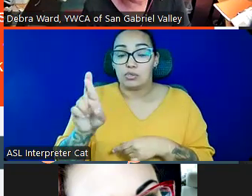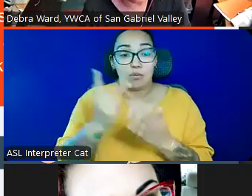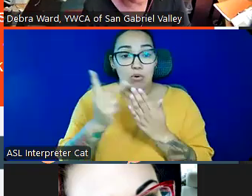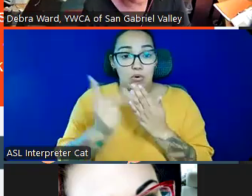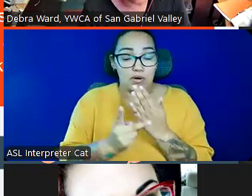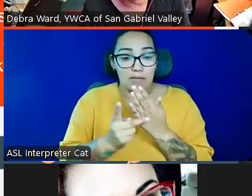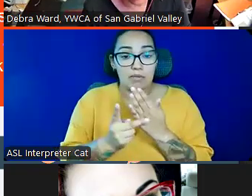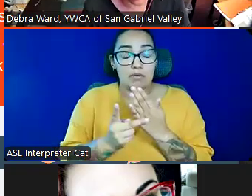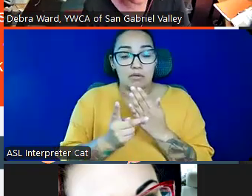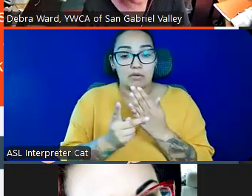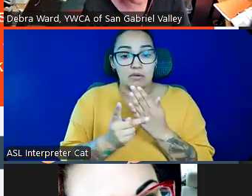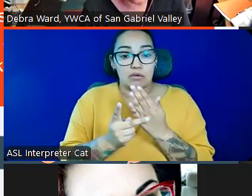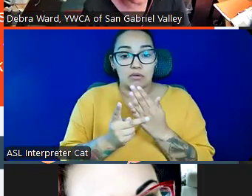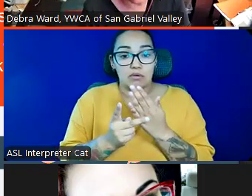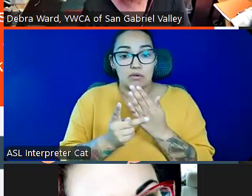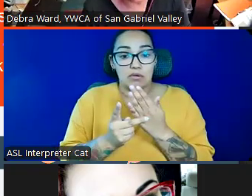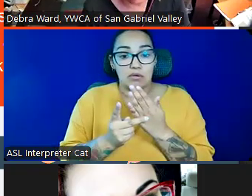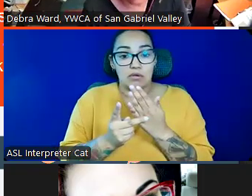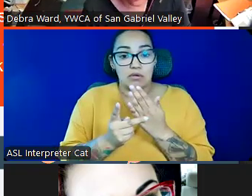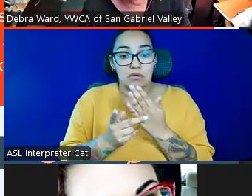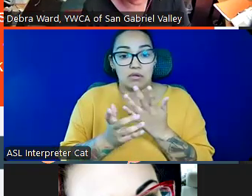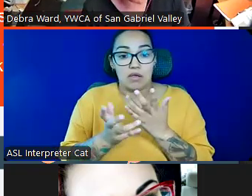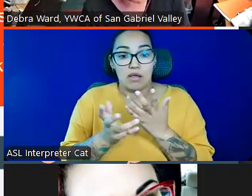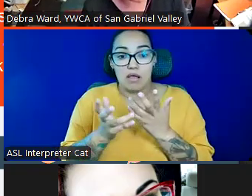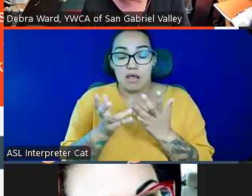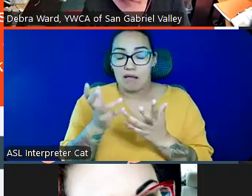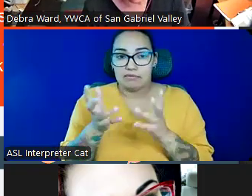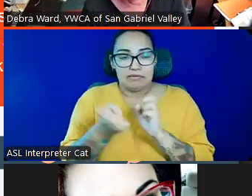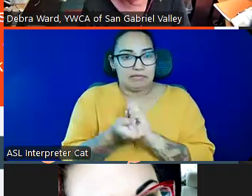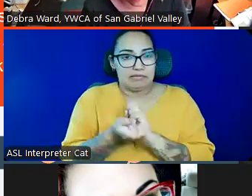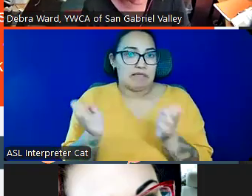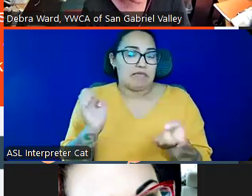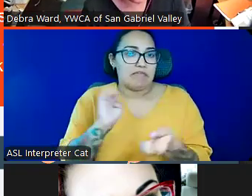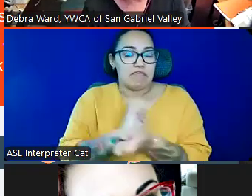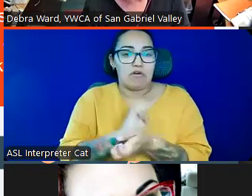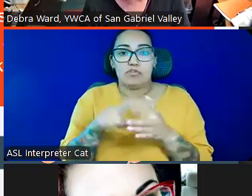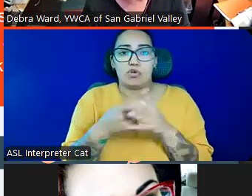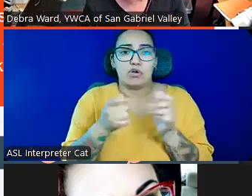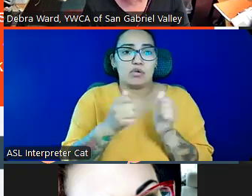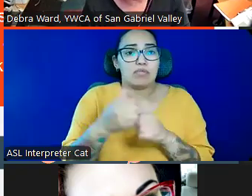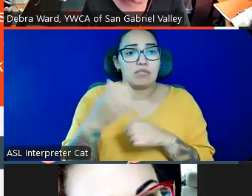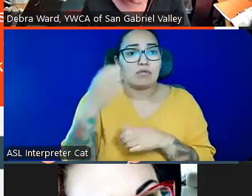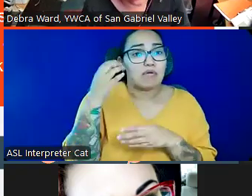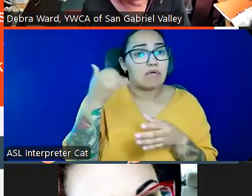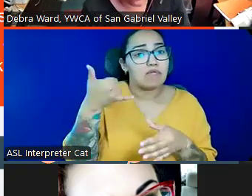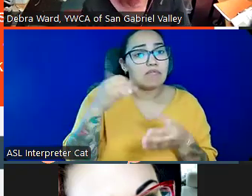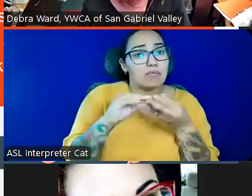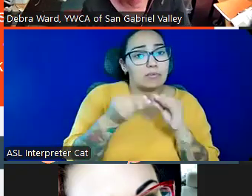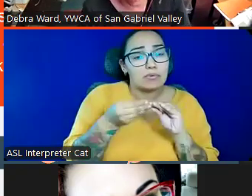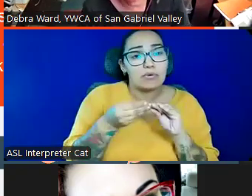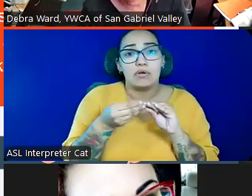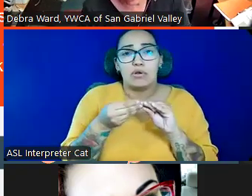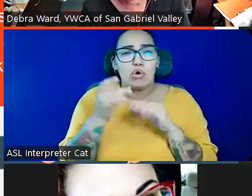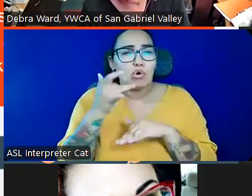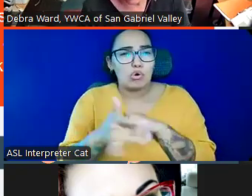um, has evolved, starting with hotlines, starting as early as in the